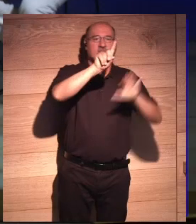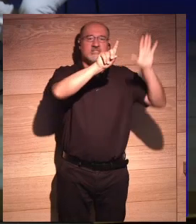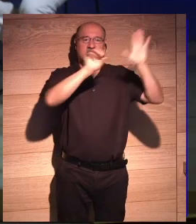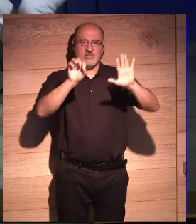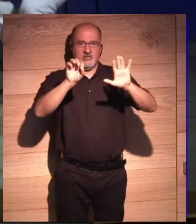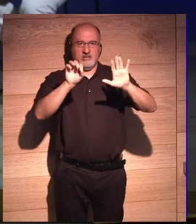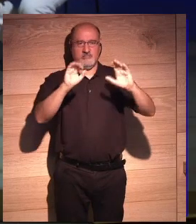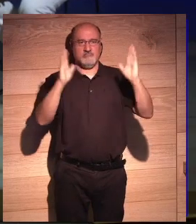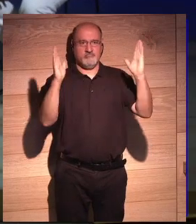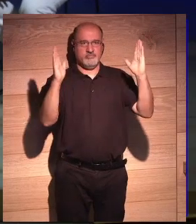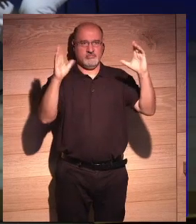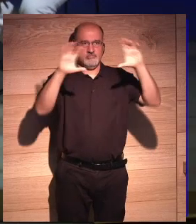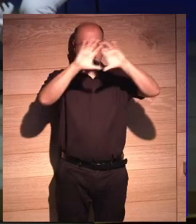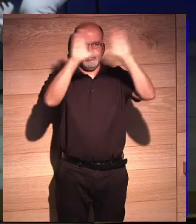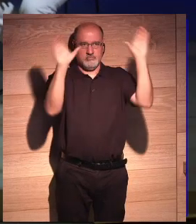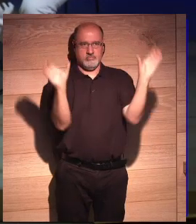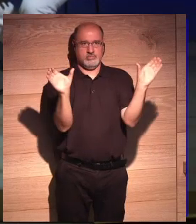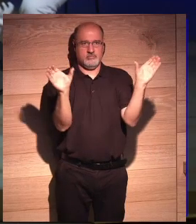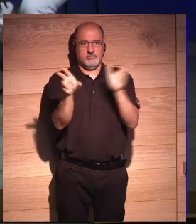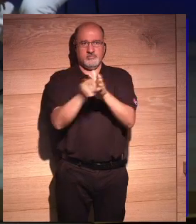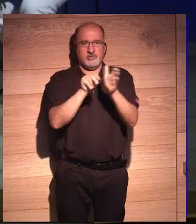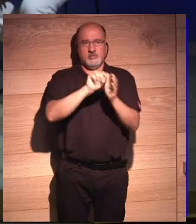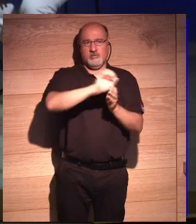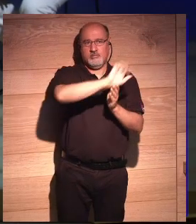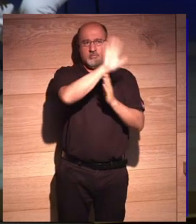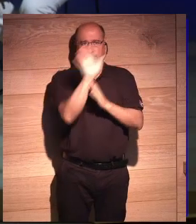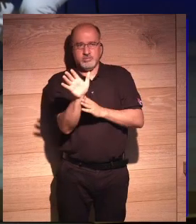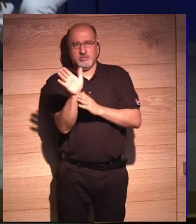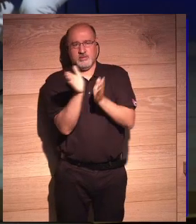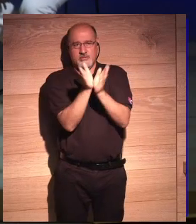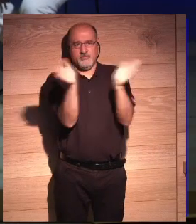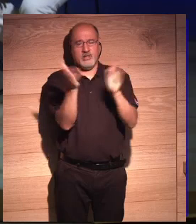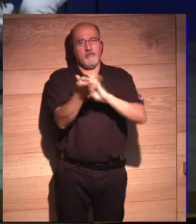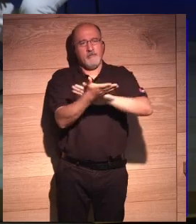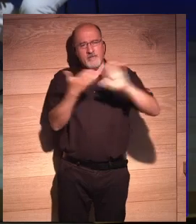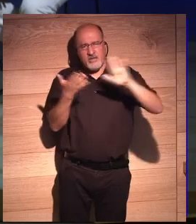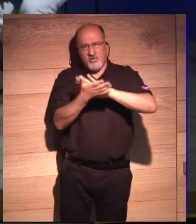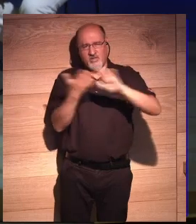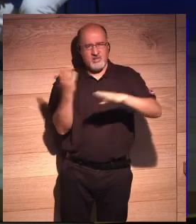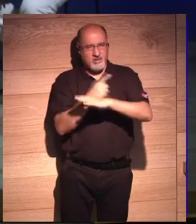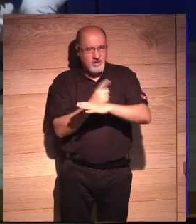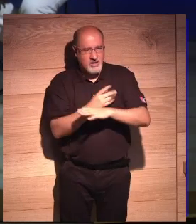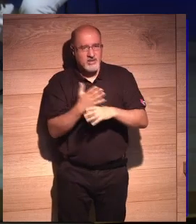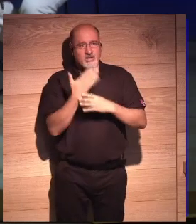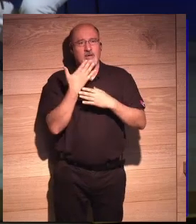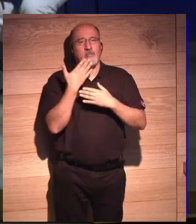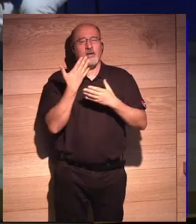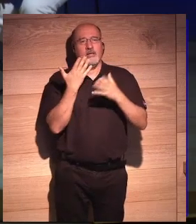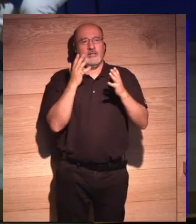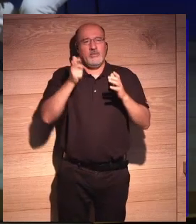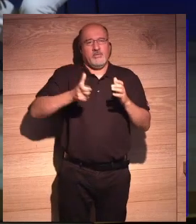360 video, but anyway, in that the bandwidth, the speed,